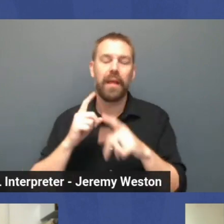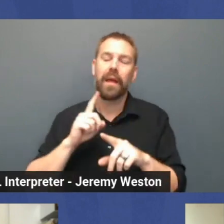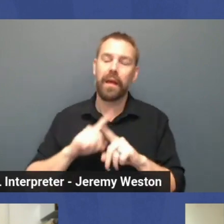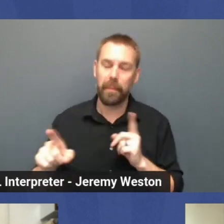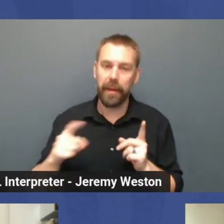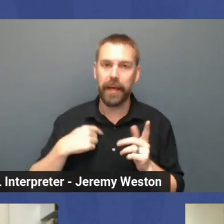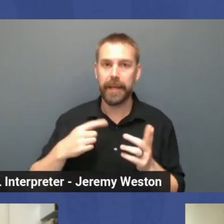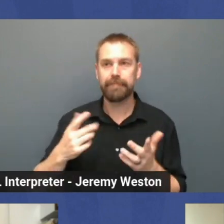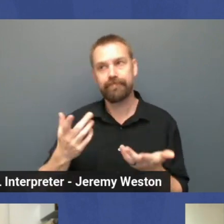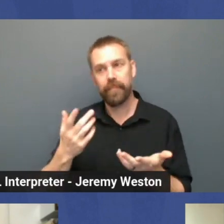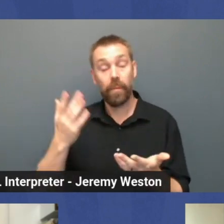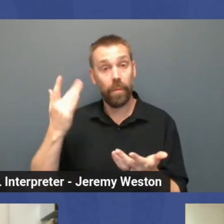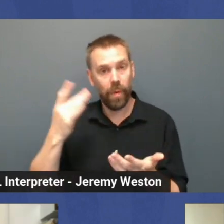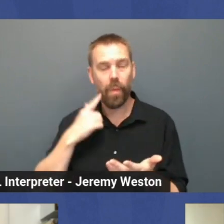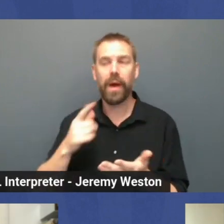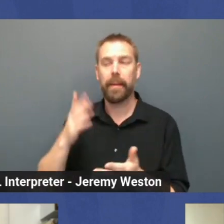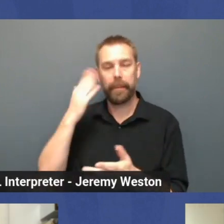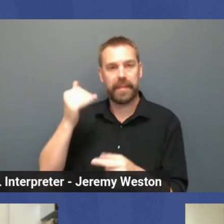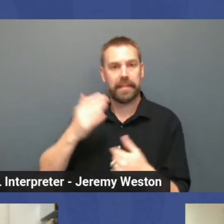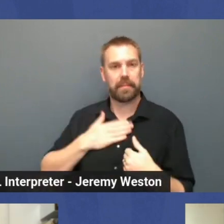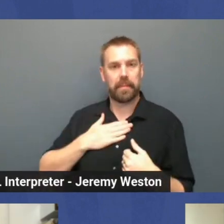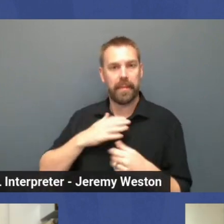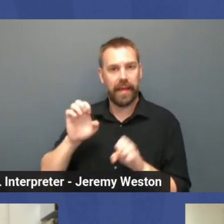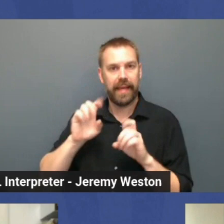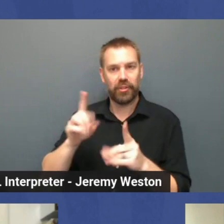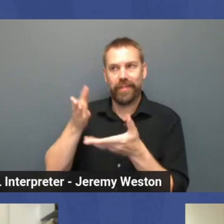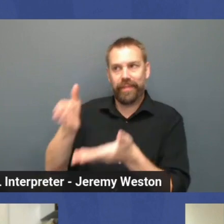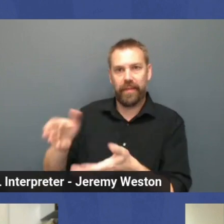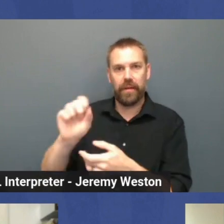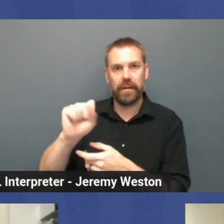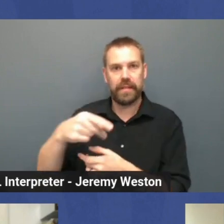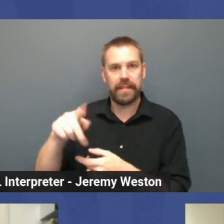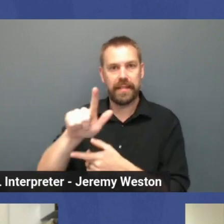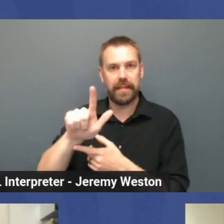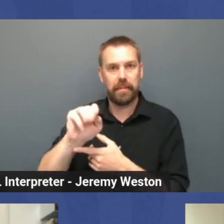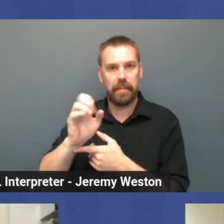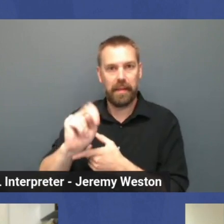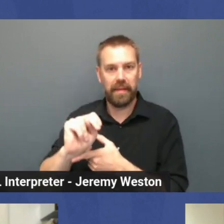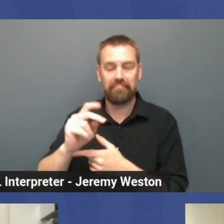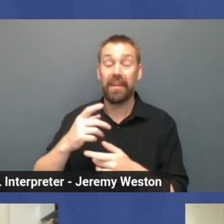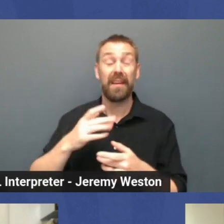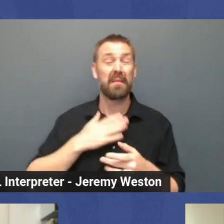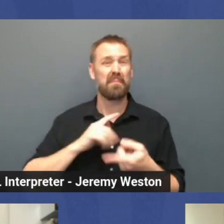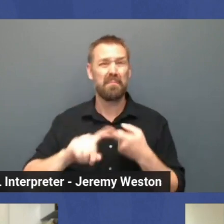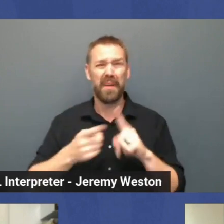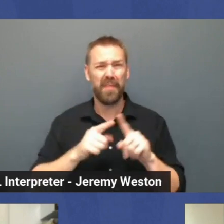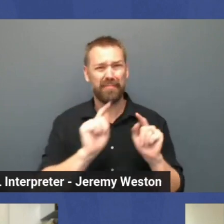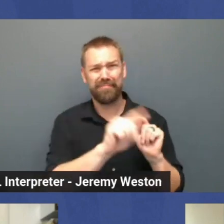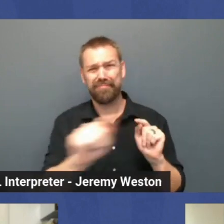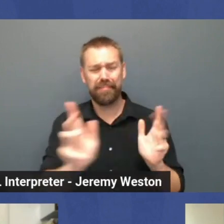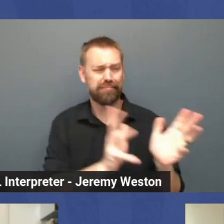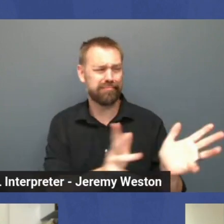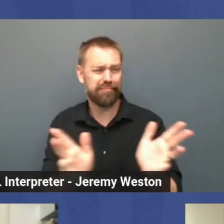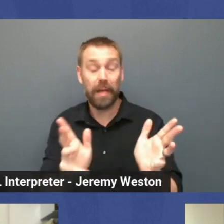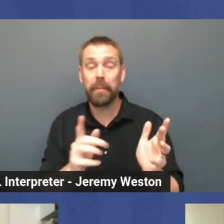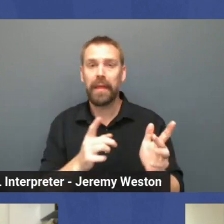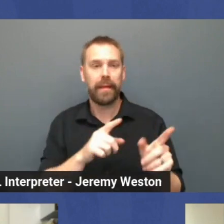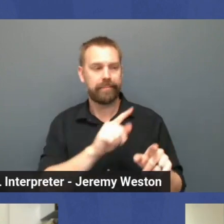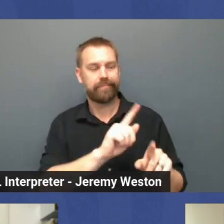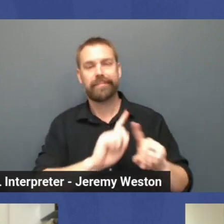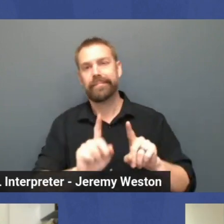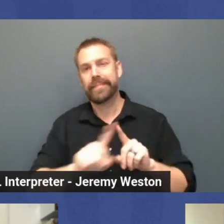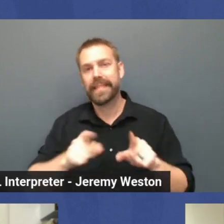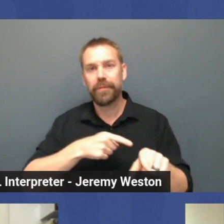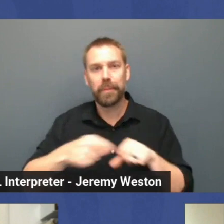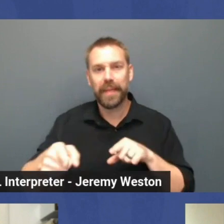from, specifically at Spelman. I have talked to numerous friends. Some of my closest friends are in different majors as I am, and they talk about how